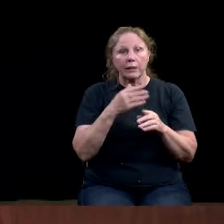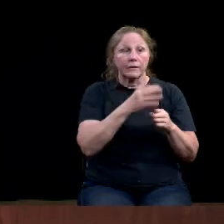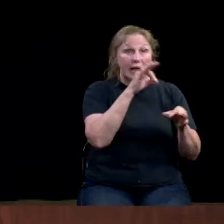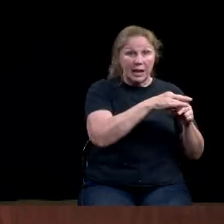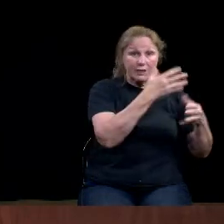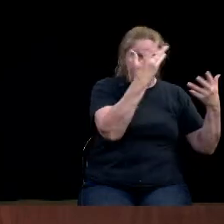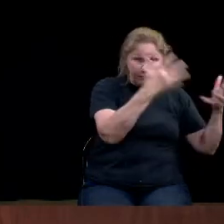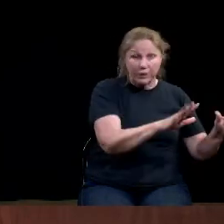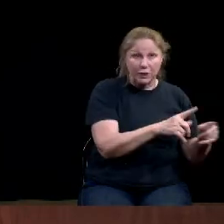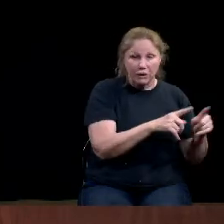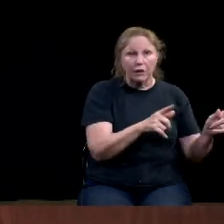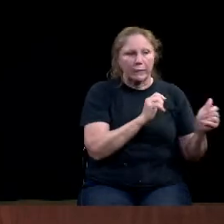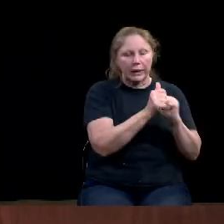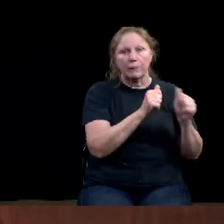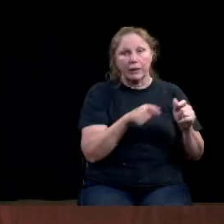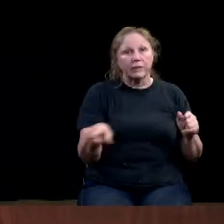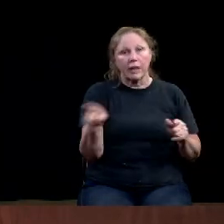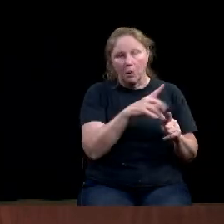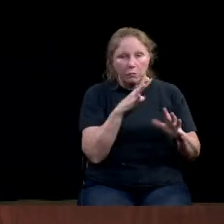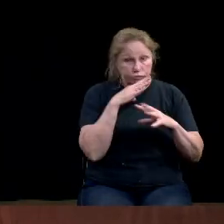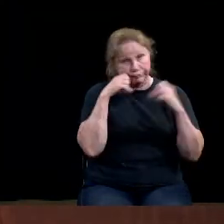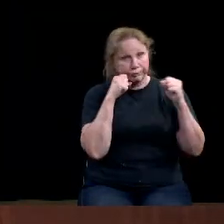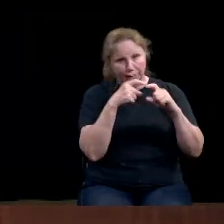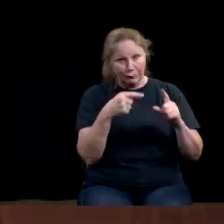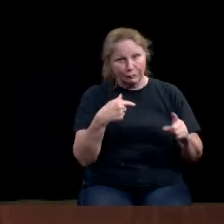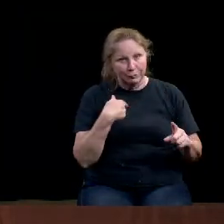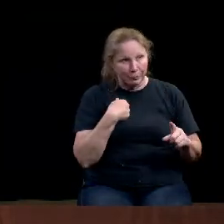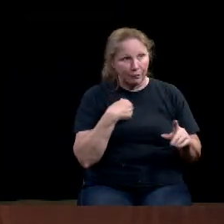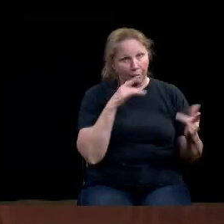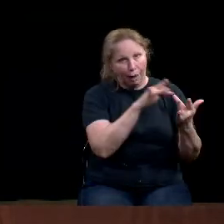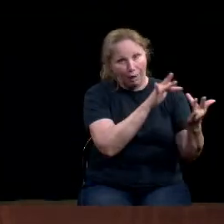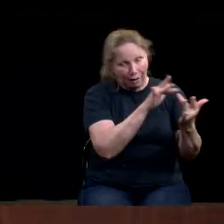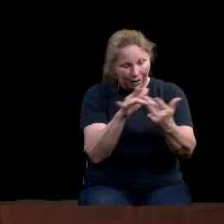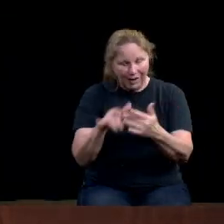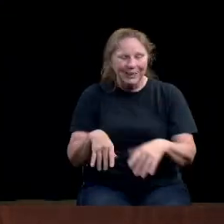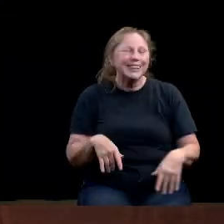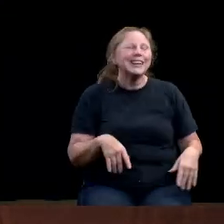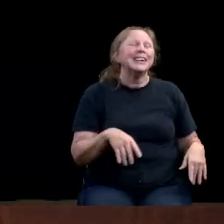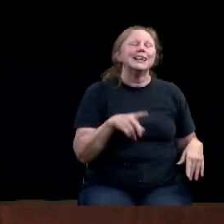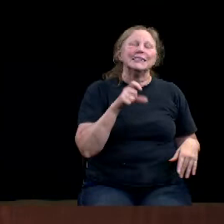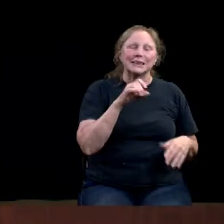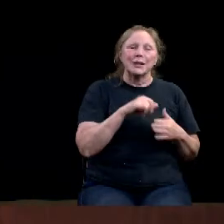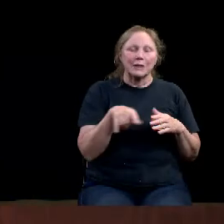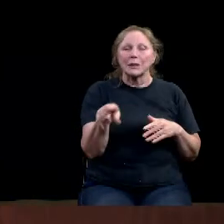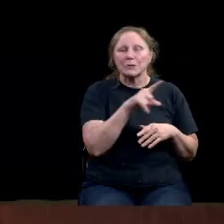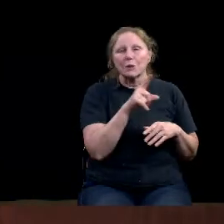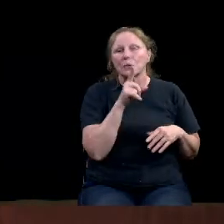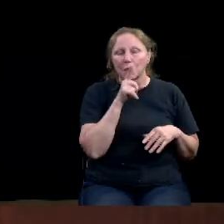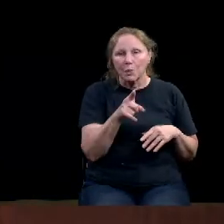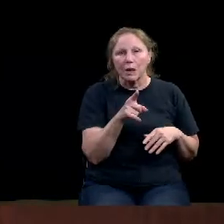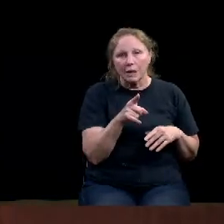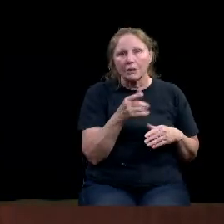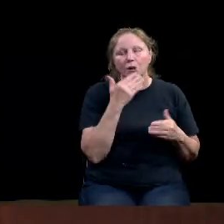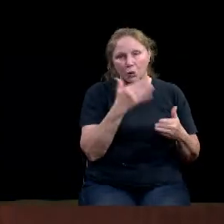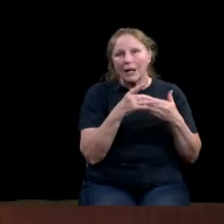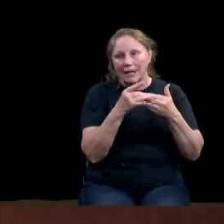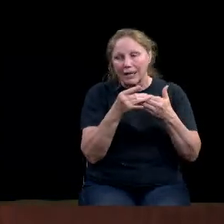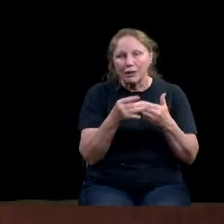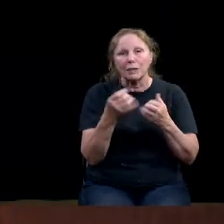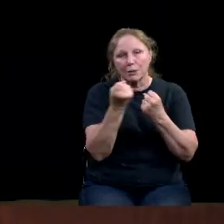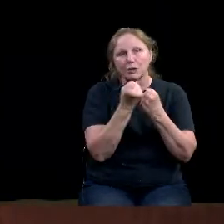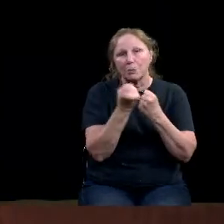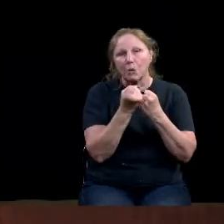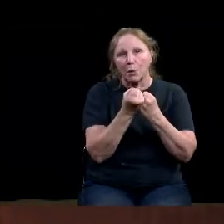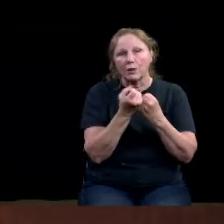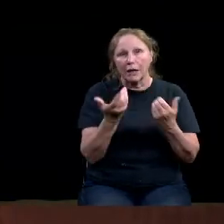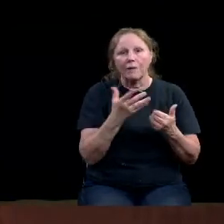we've got some great leadership and supportive leadership of council in this city. I'm very thankful for. Third, I want to thank the other